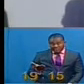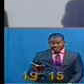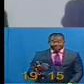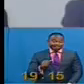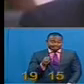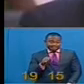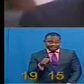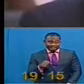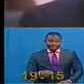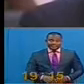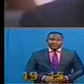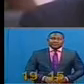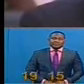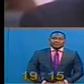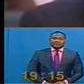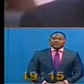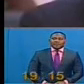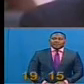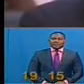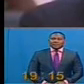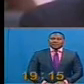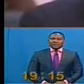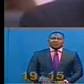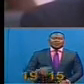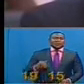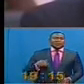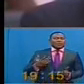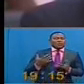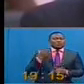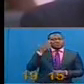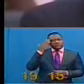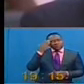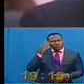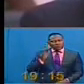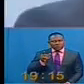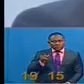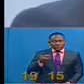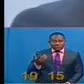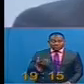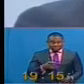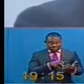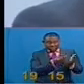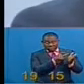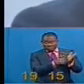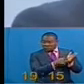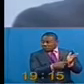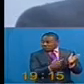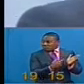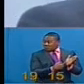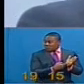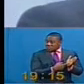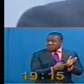Some way, yes. May I know from Mr. Alex Matt, relying on this document and